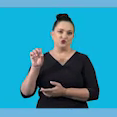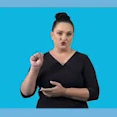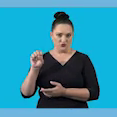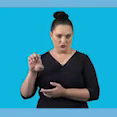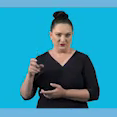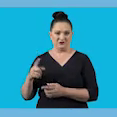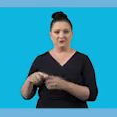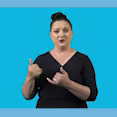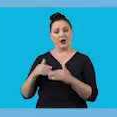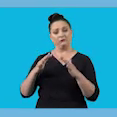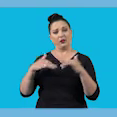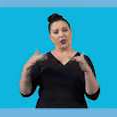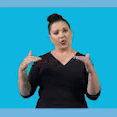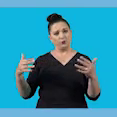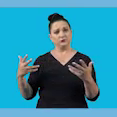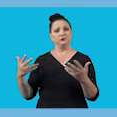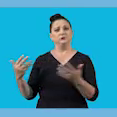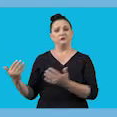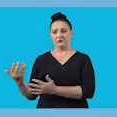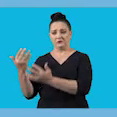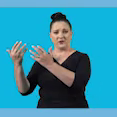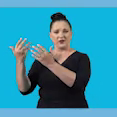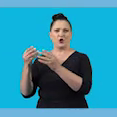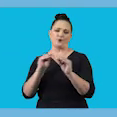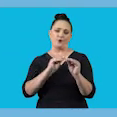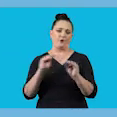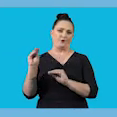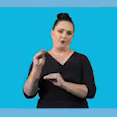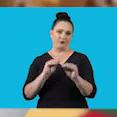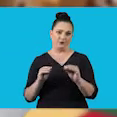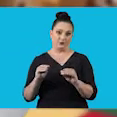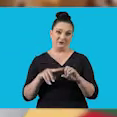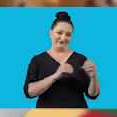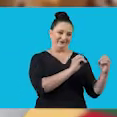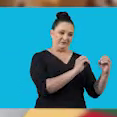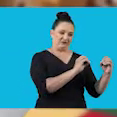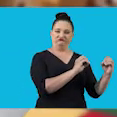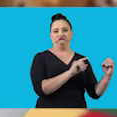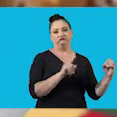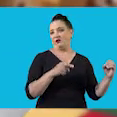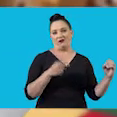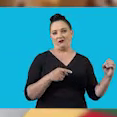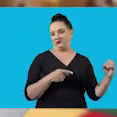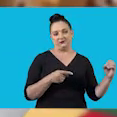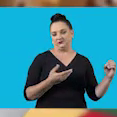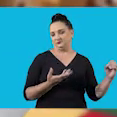gas particles can freely move, so because they can move, they can diffuse. But if it can vibrate, it can't